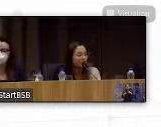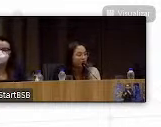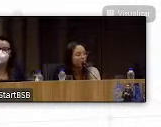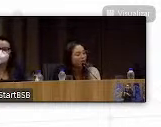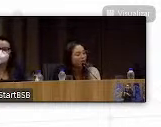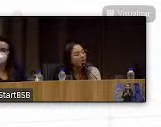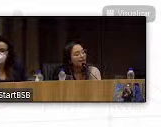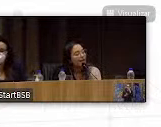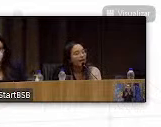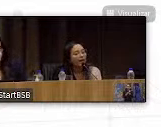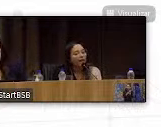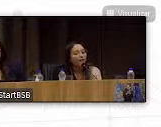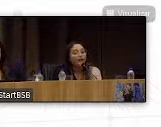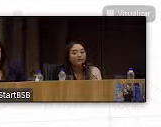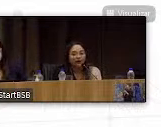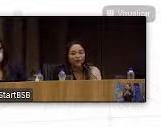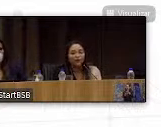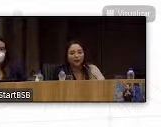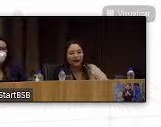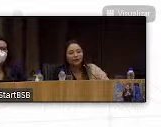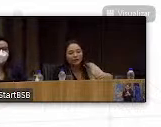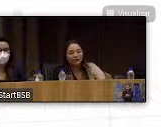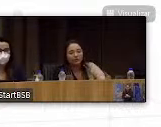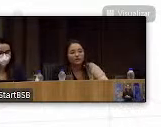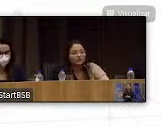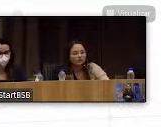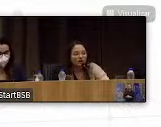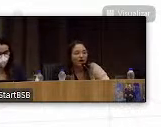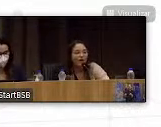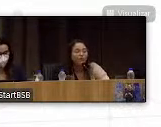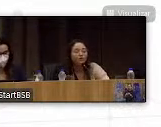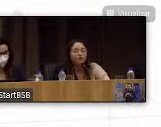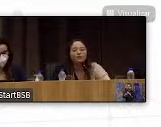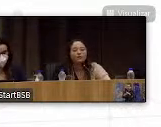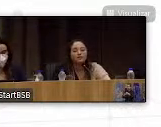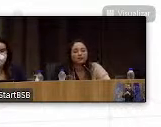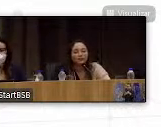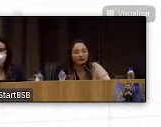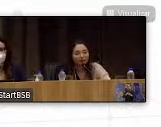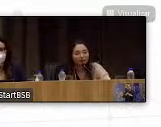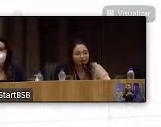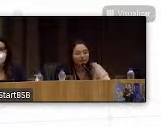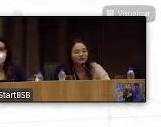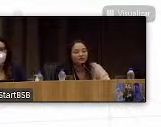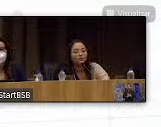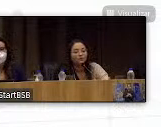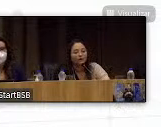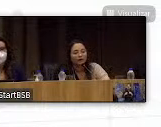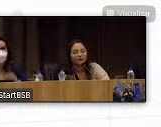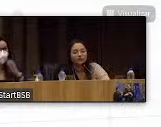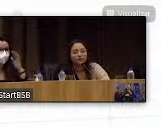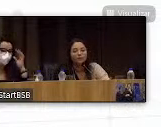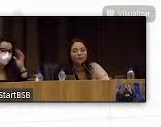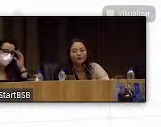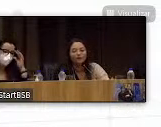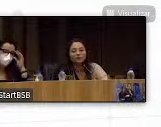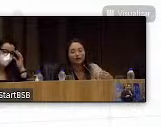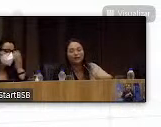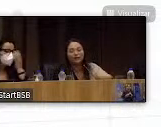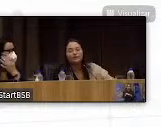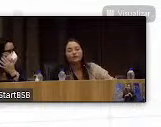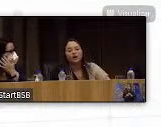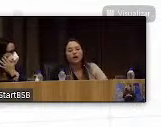essential to bring up these data. It was taken to the general directory, so it could be